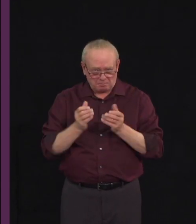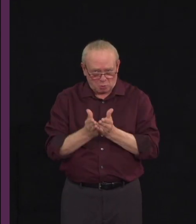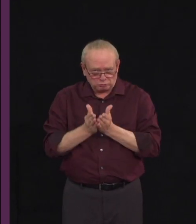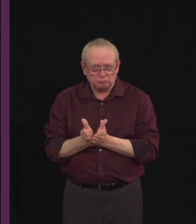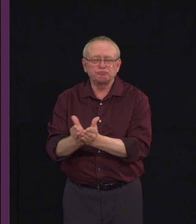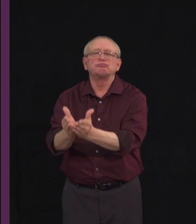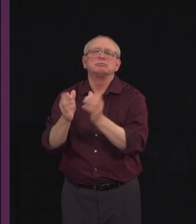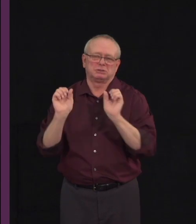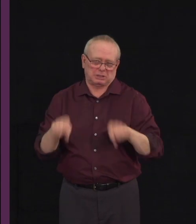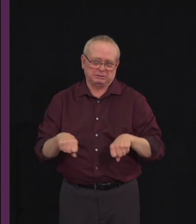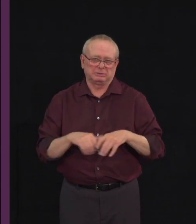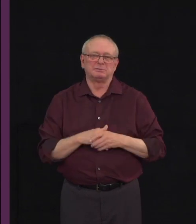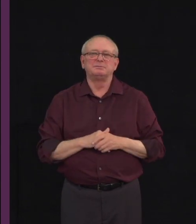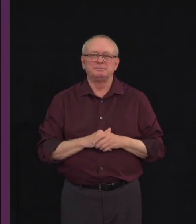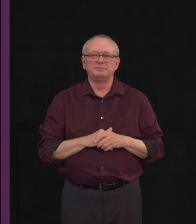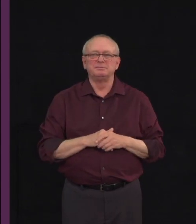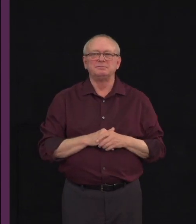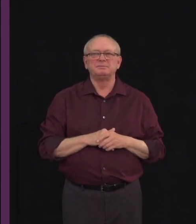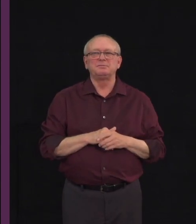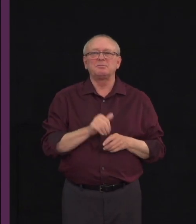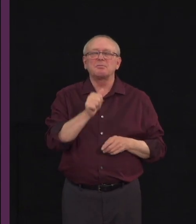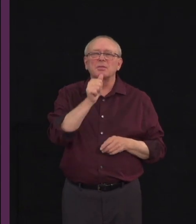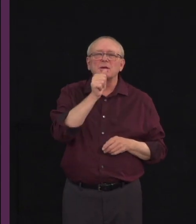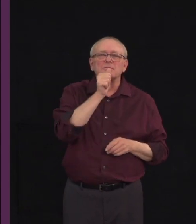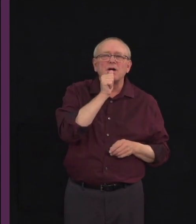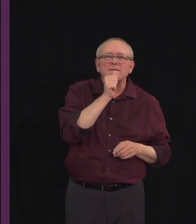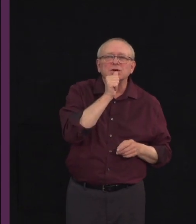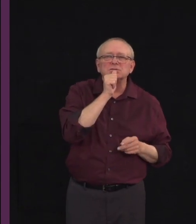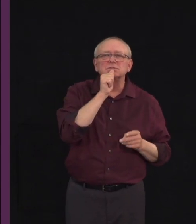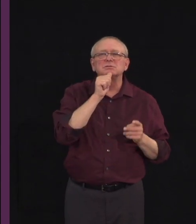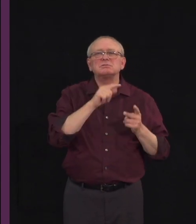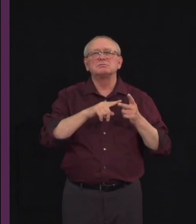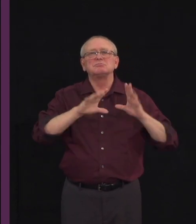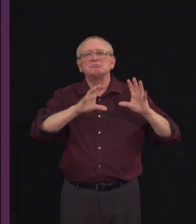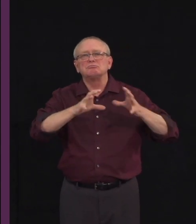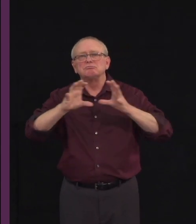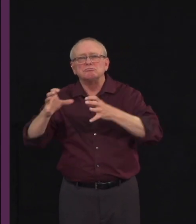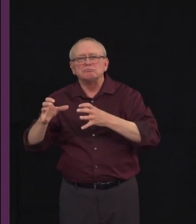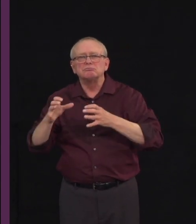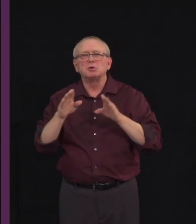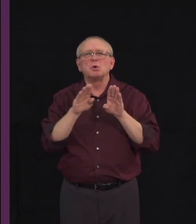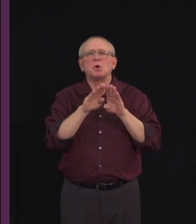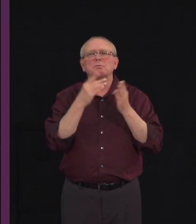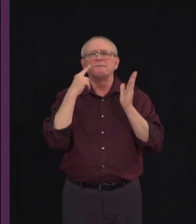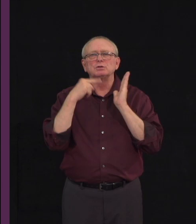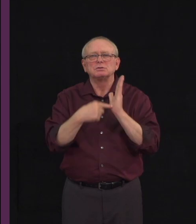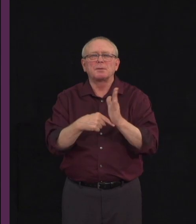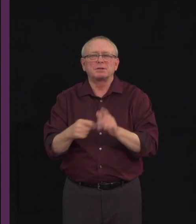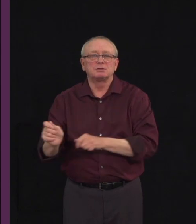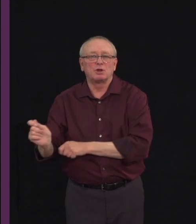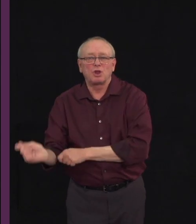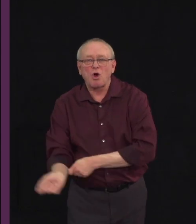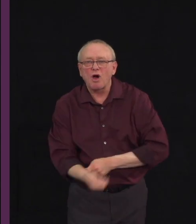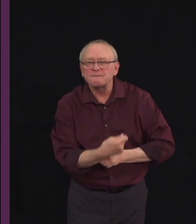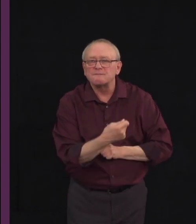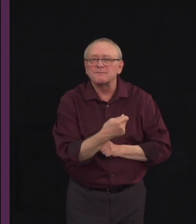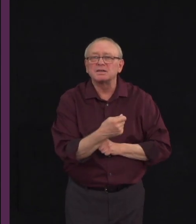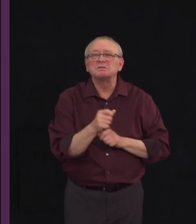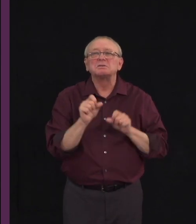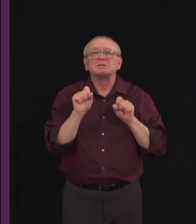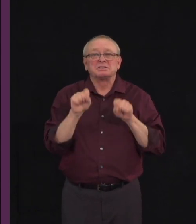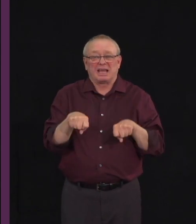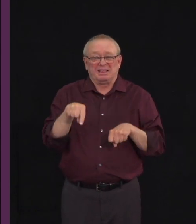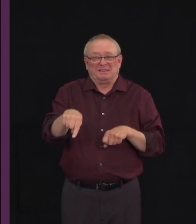distancing restrictions are in place. Golf courses will be allowed to open as early as this weekend, weather and conditions